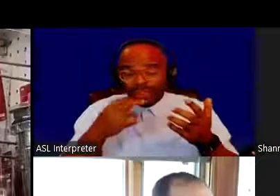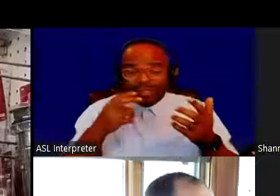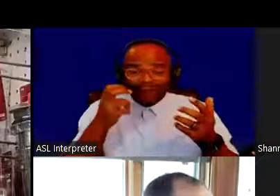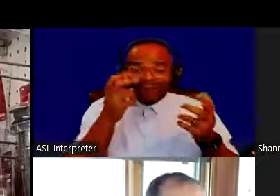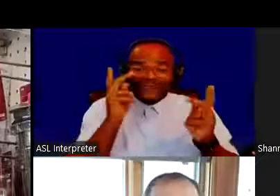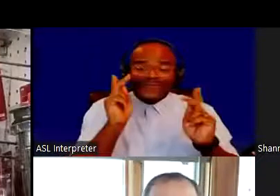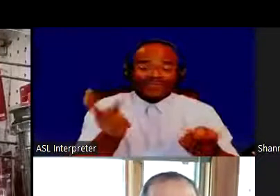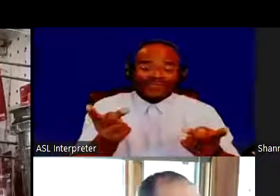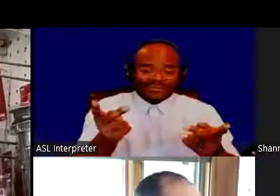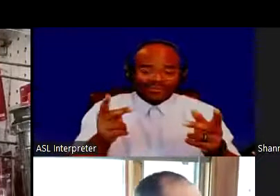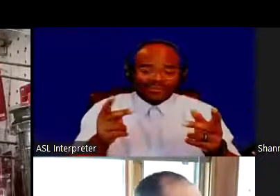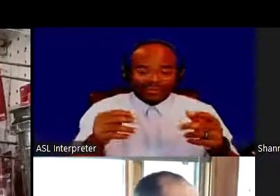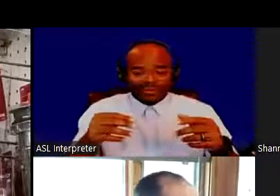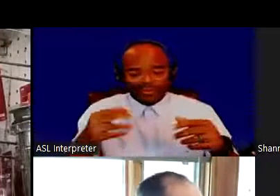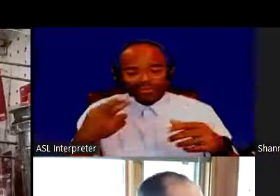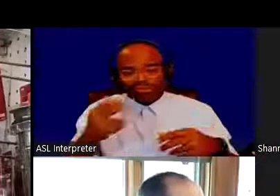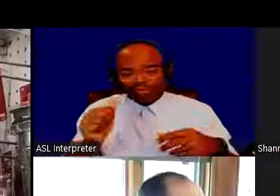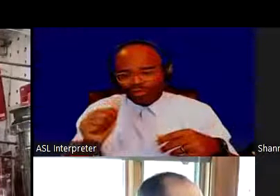store.